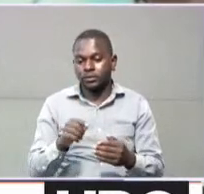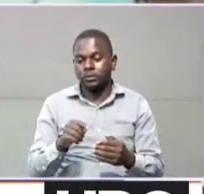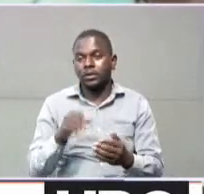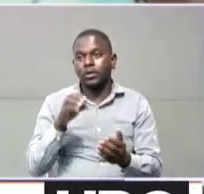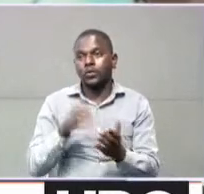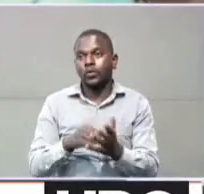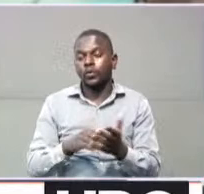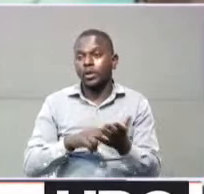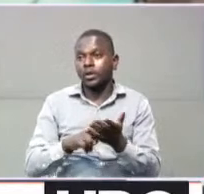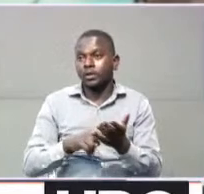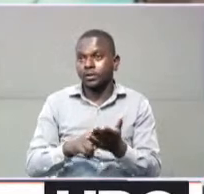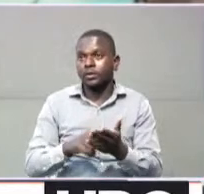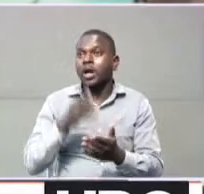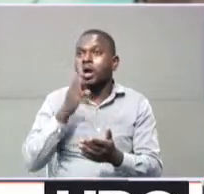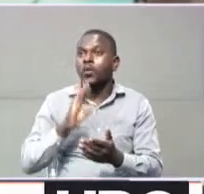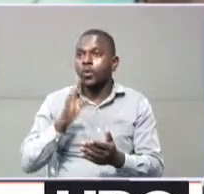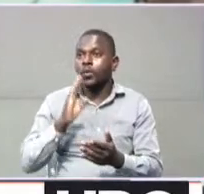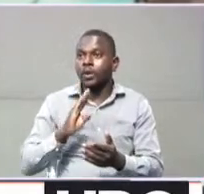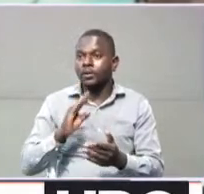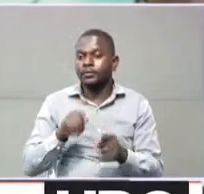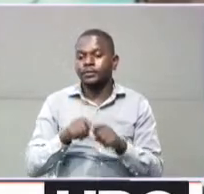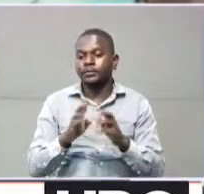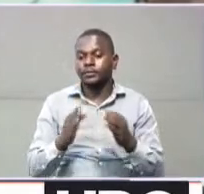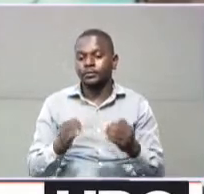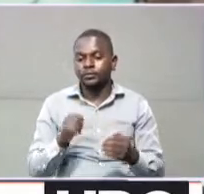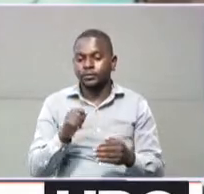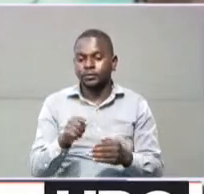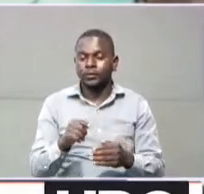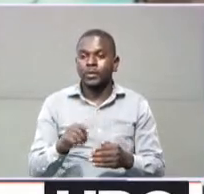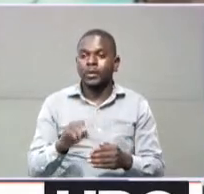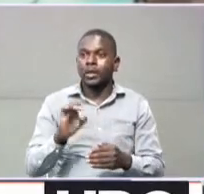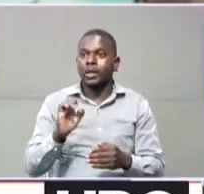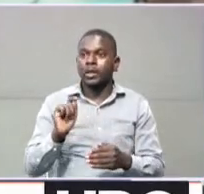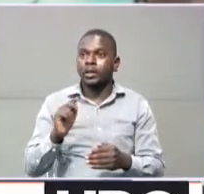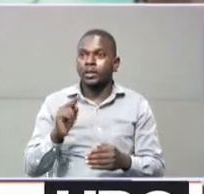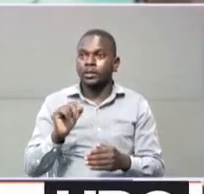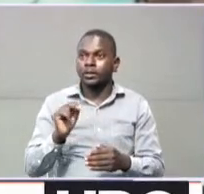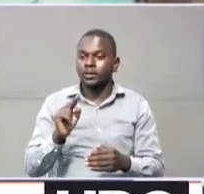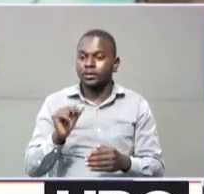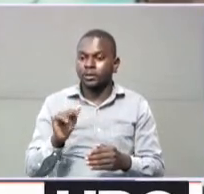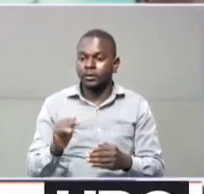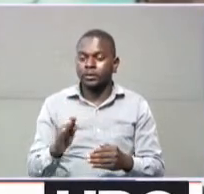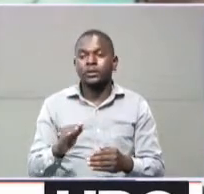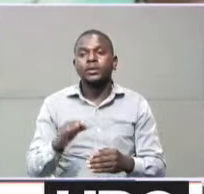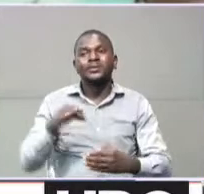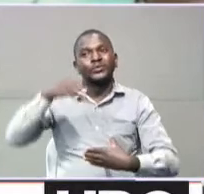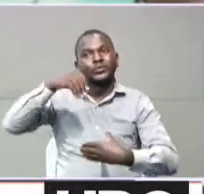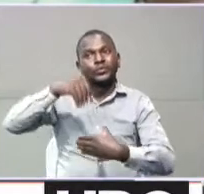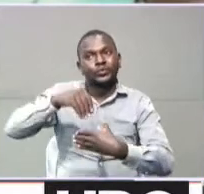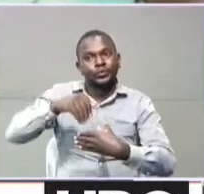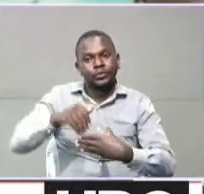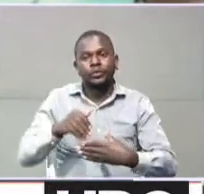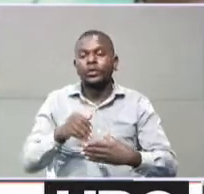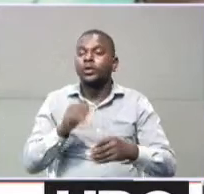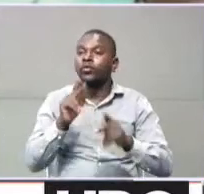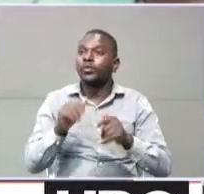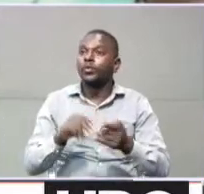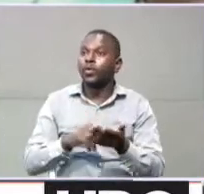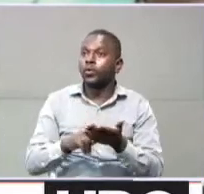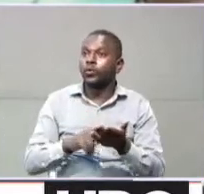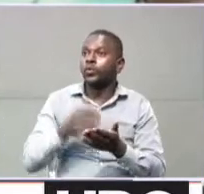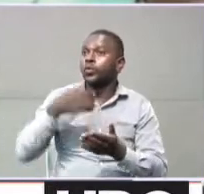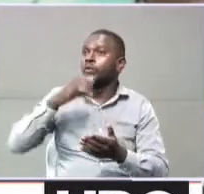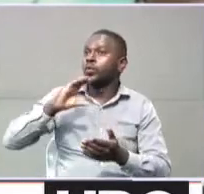commonly used in making oracle beverages unlike ethanol methanol is poisonous for human consumption